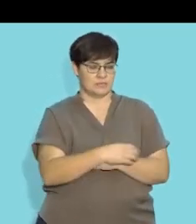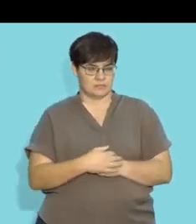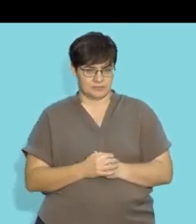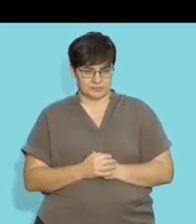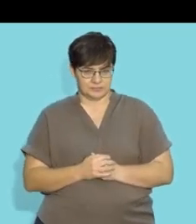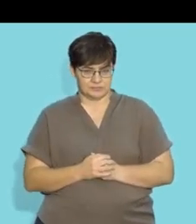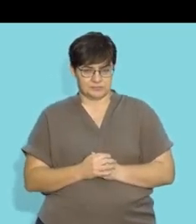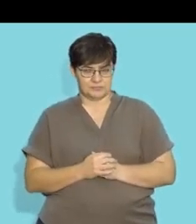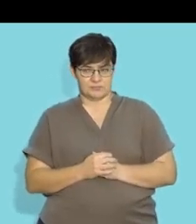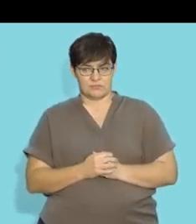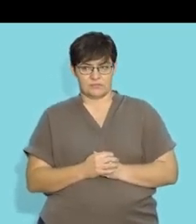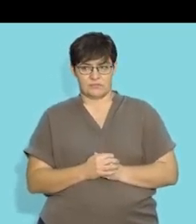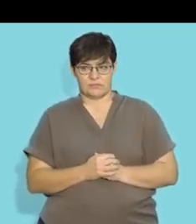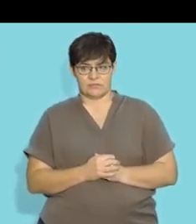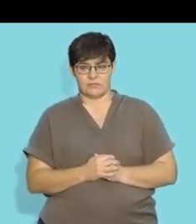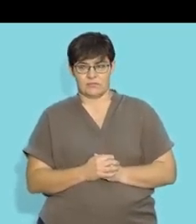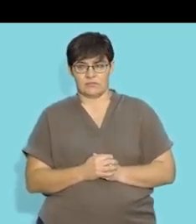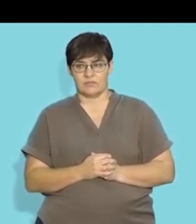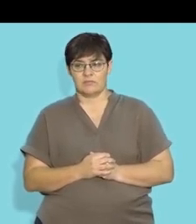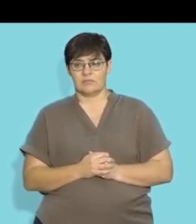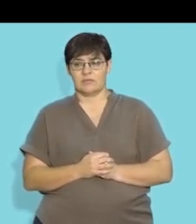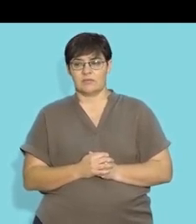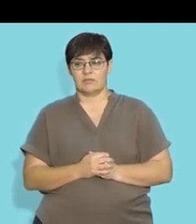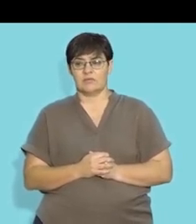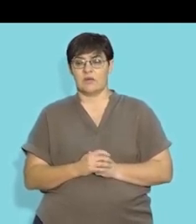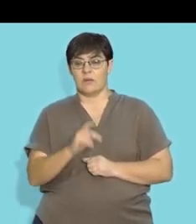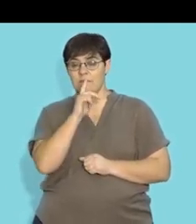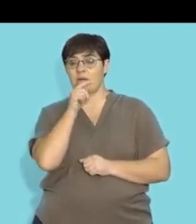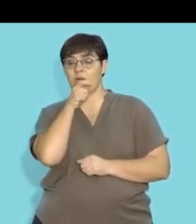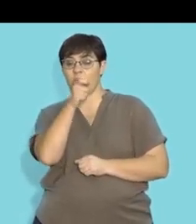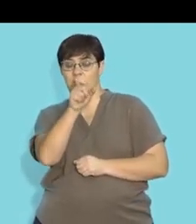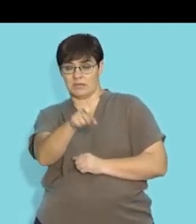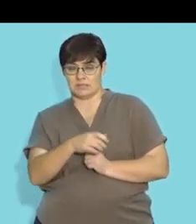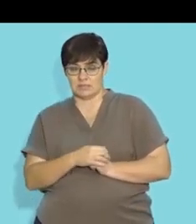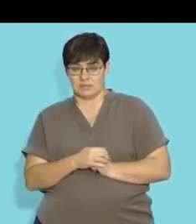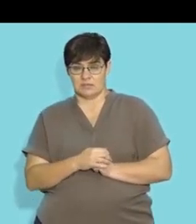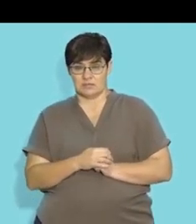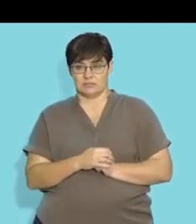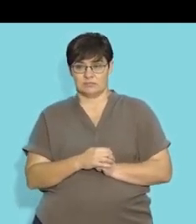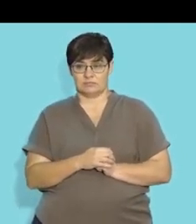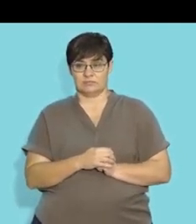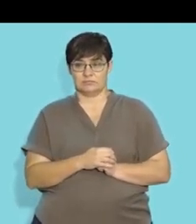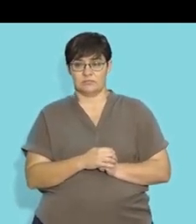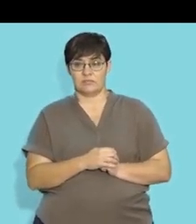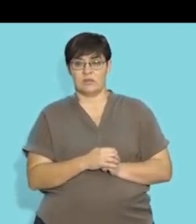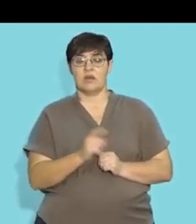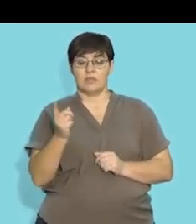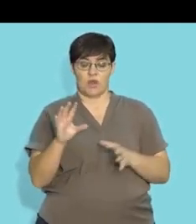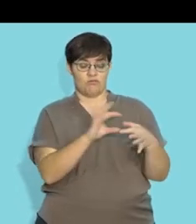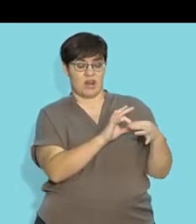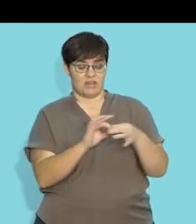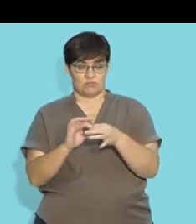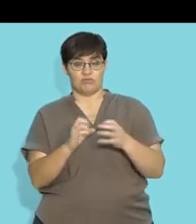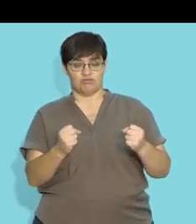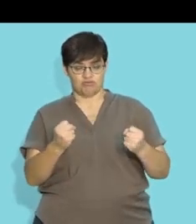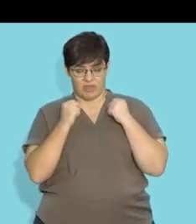she or he shopped at the store per week. So what do we have to comment? The question is the strength of the relationship